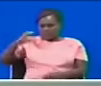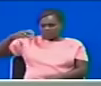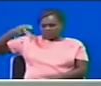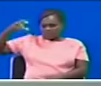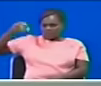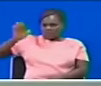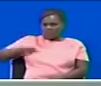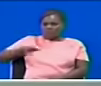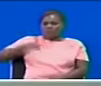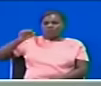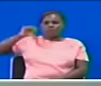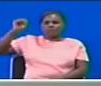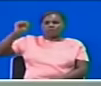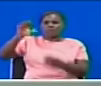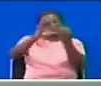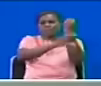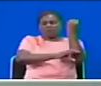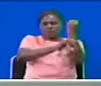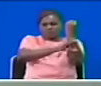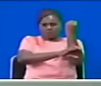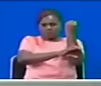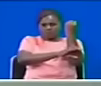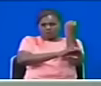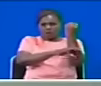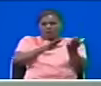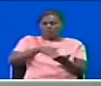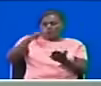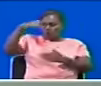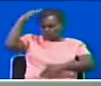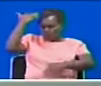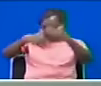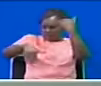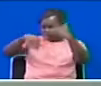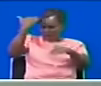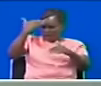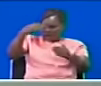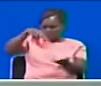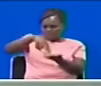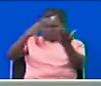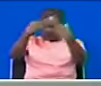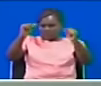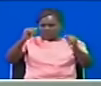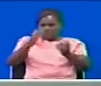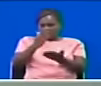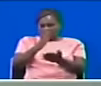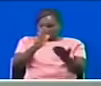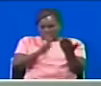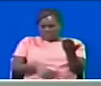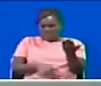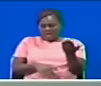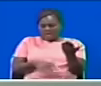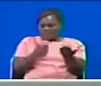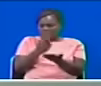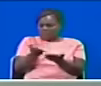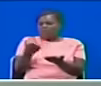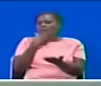senior women politicians in this country are much more qualified to run for president than some of these people running around saying that they want to